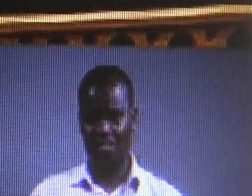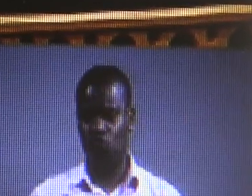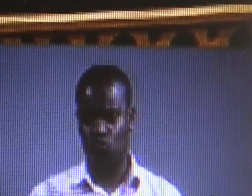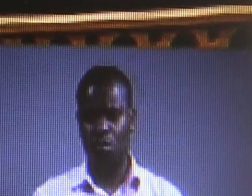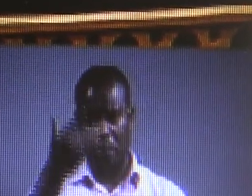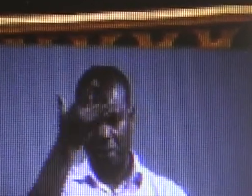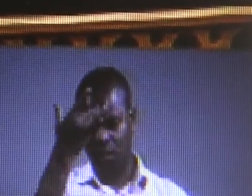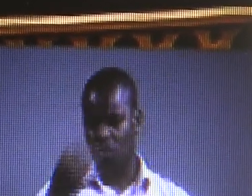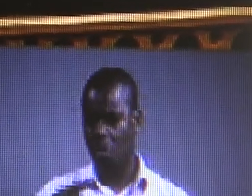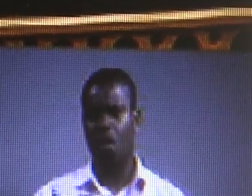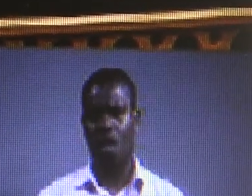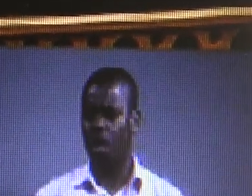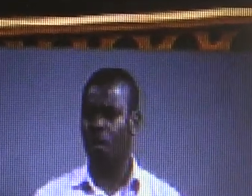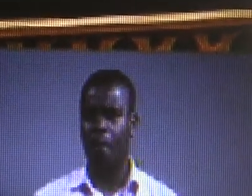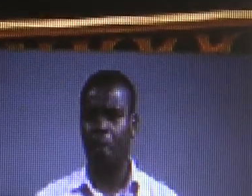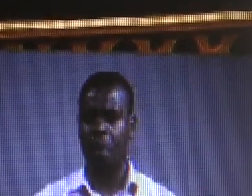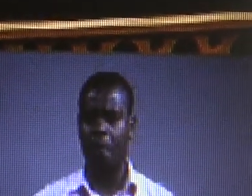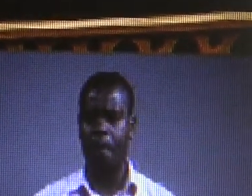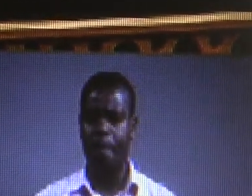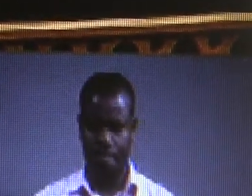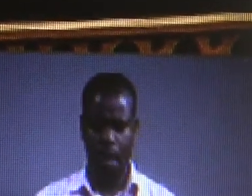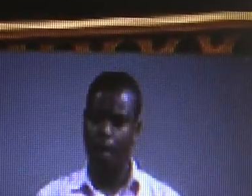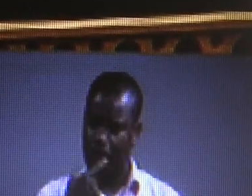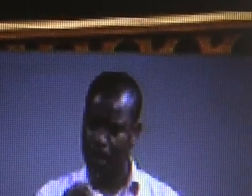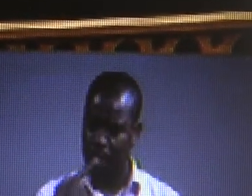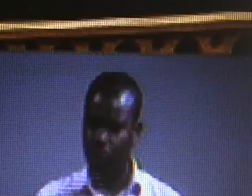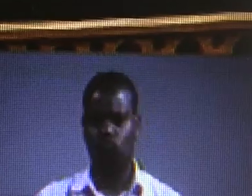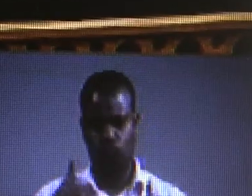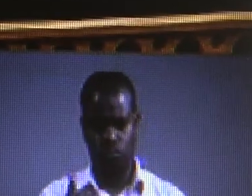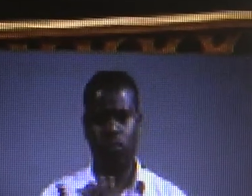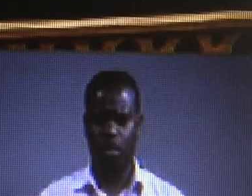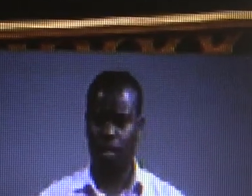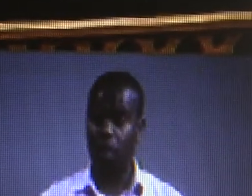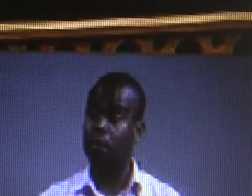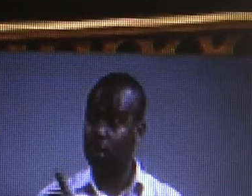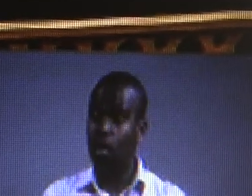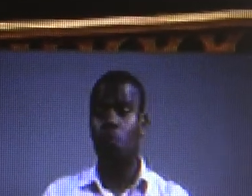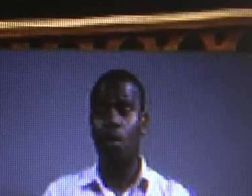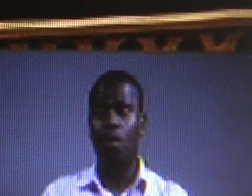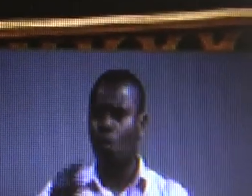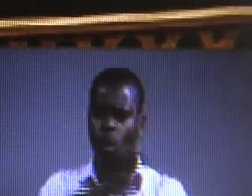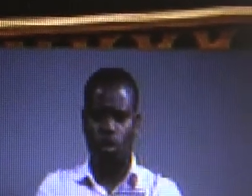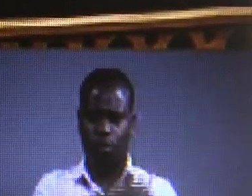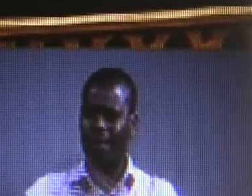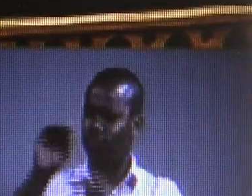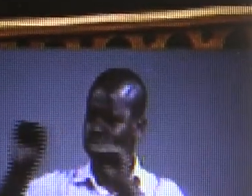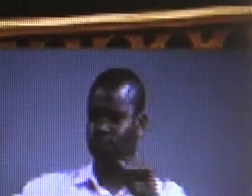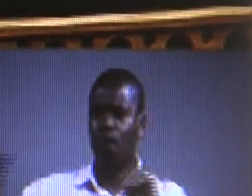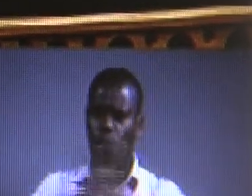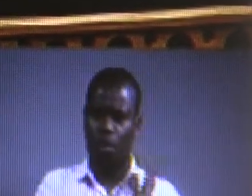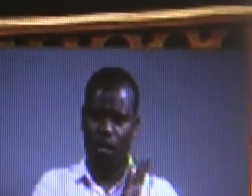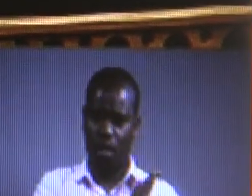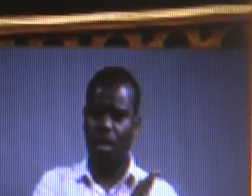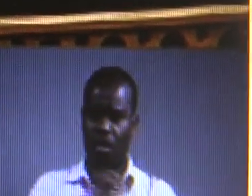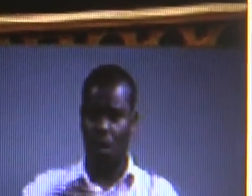there. They only in respect of facilities which are so authorized and are under the